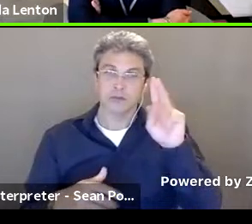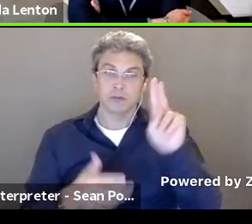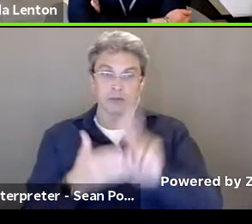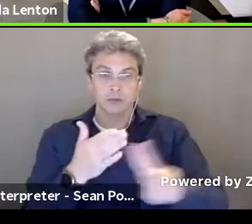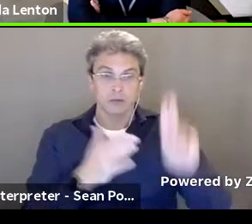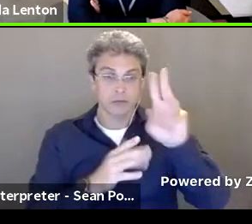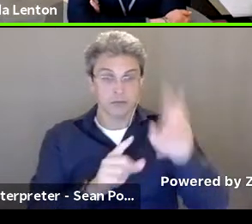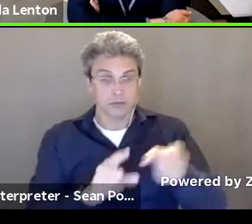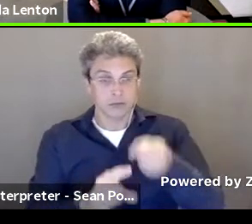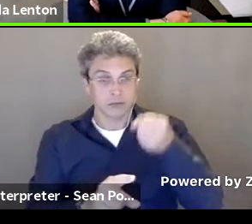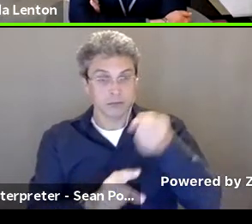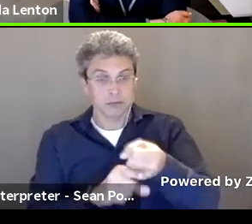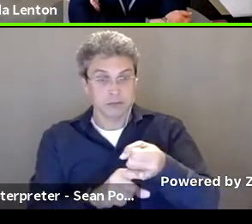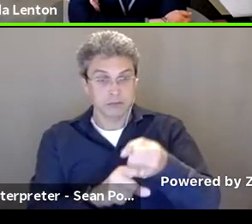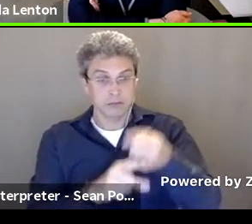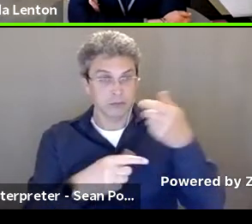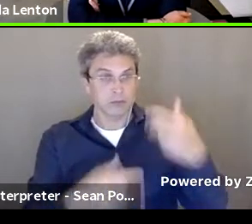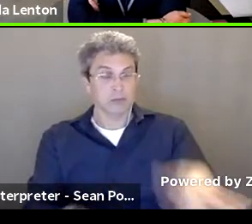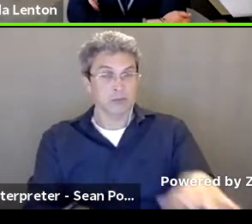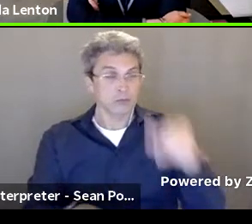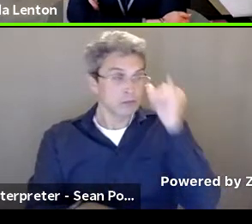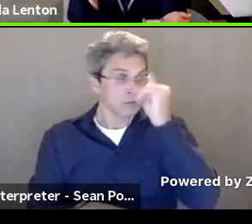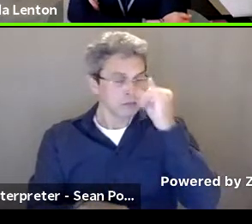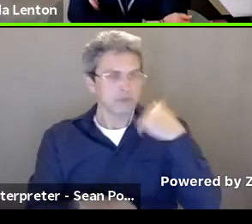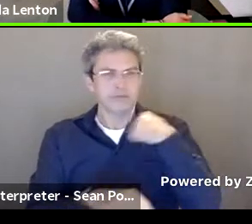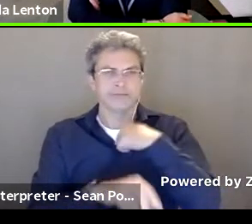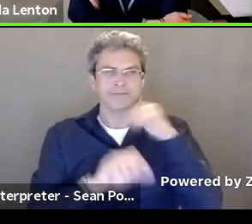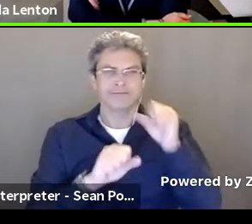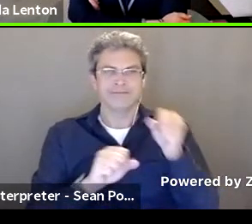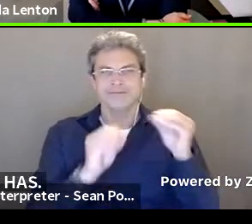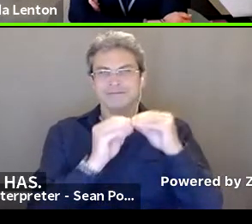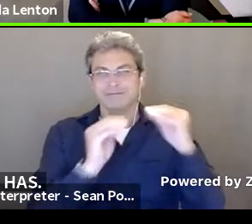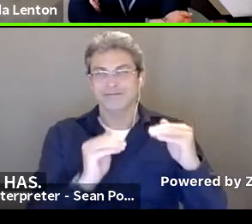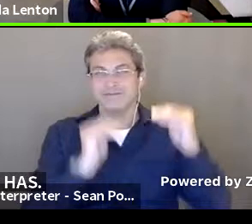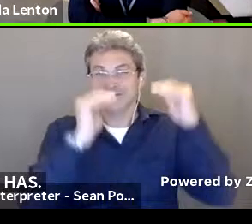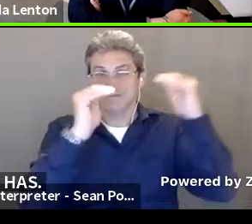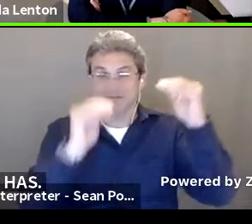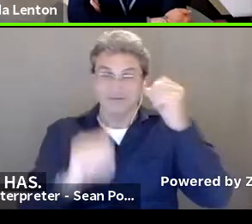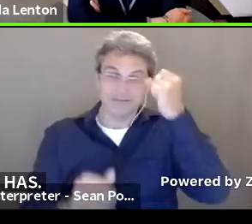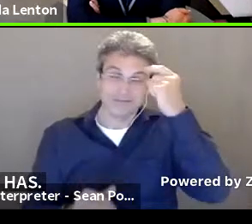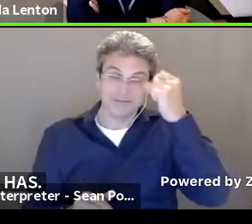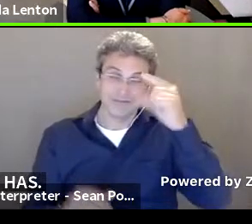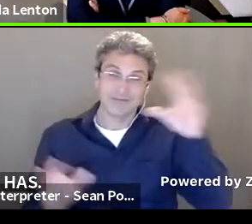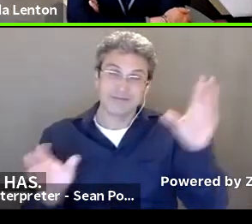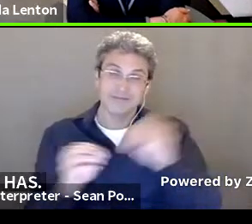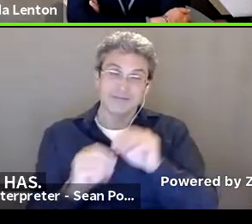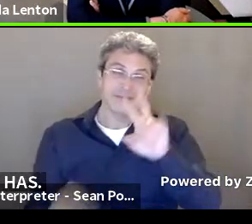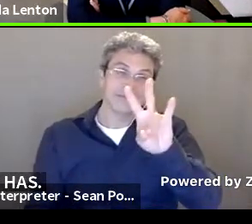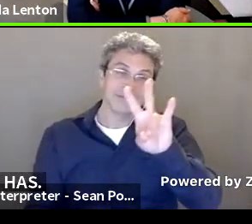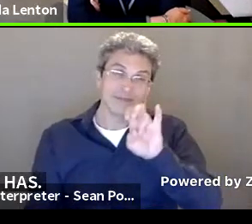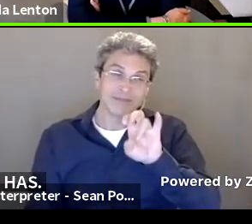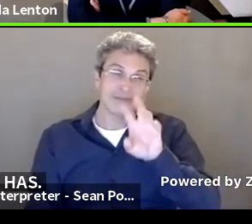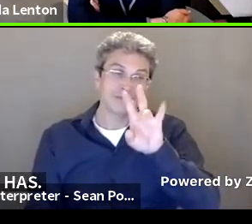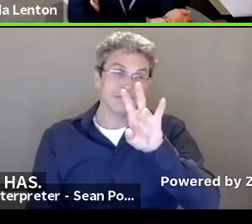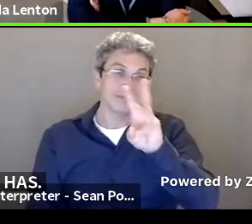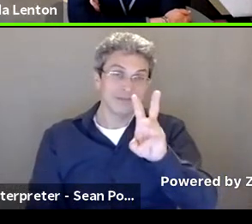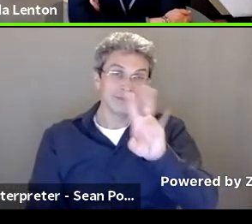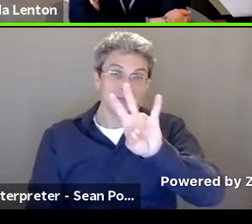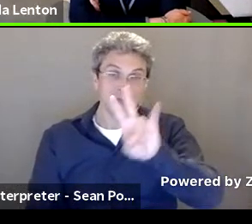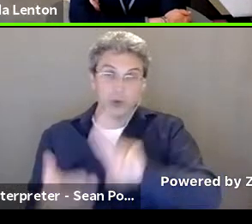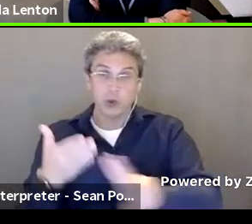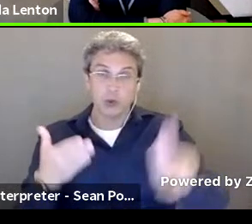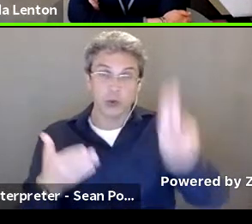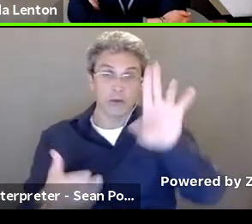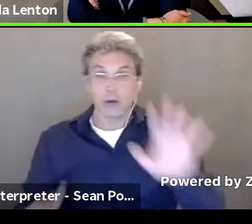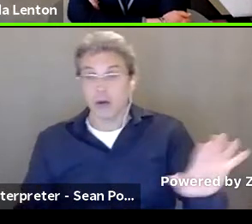already has. I mean, it's an incredible accomplishment that we were ranked 33 out of 767 universities by the